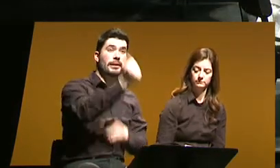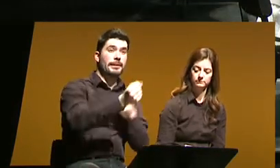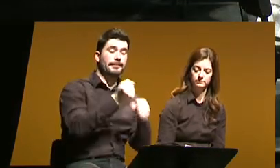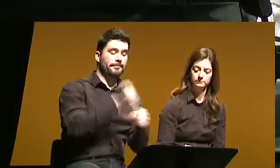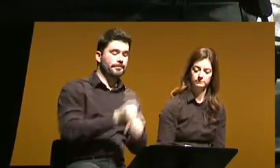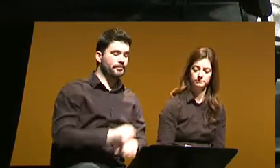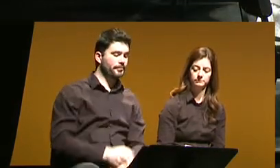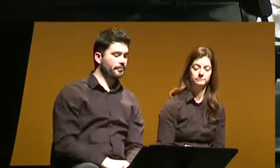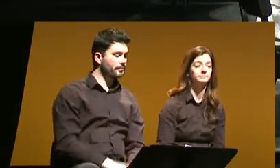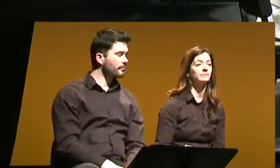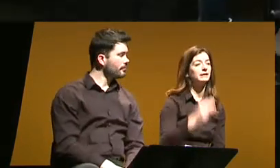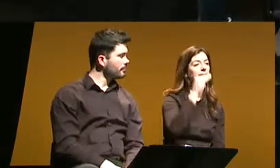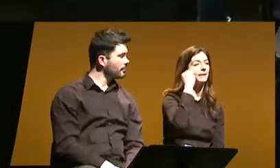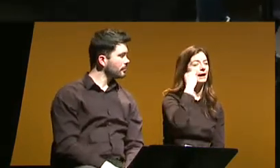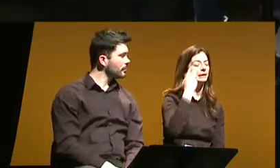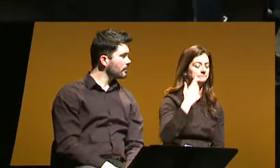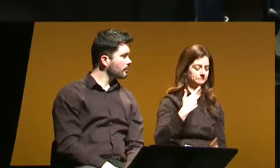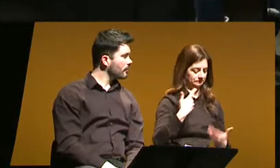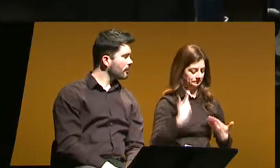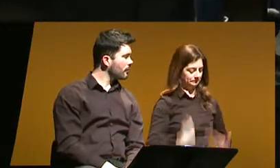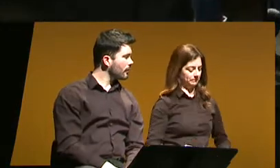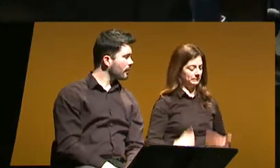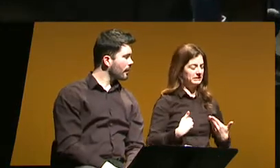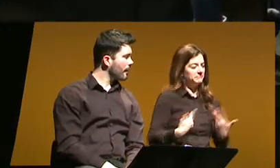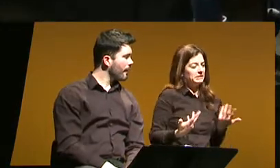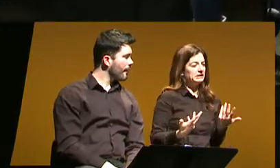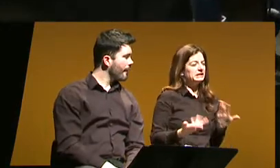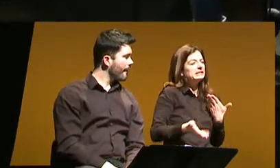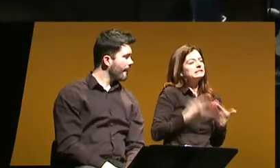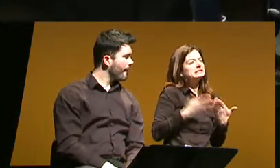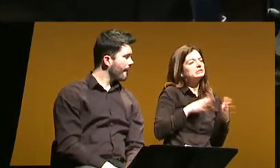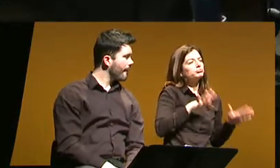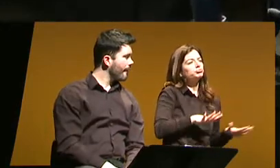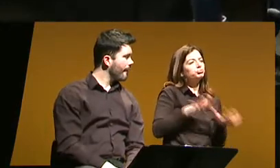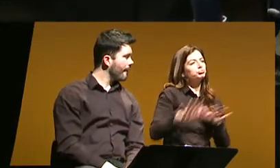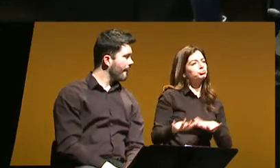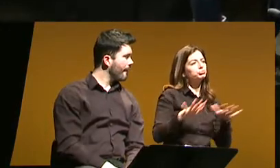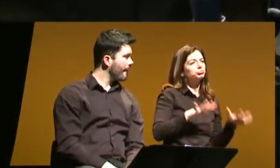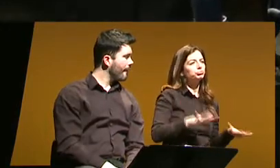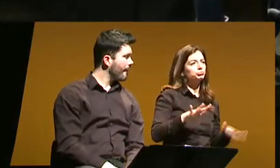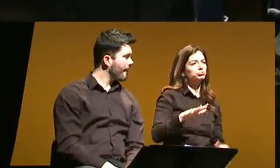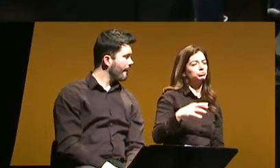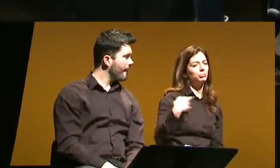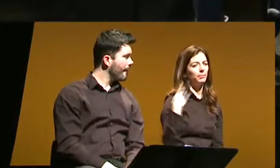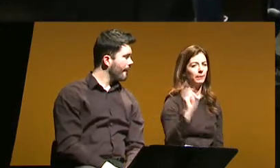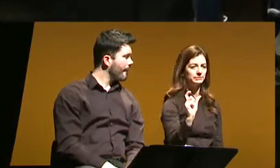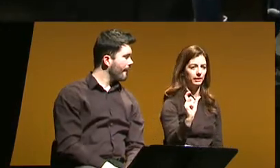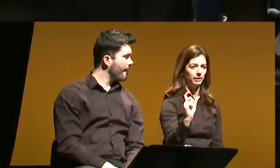2013. I've always been an easy-to-digest Muslim. I look and talk and